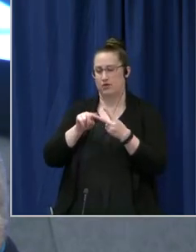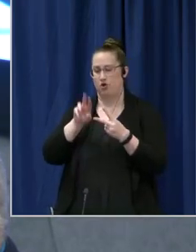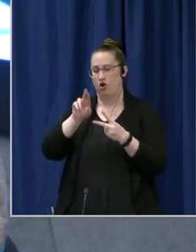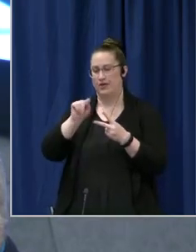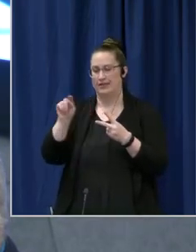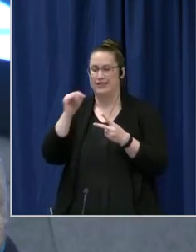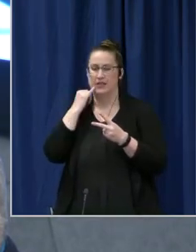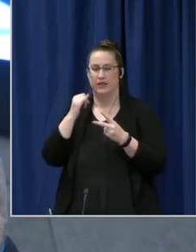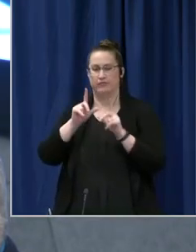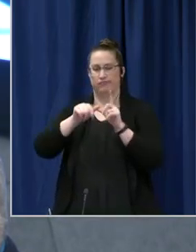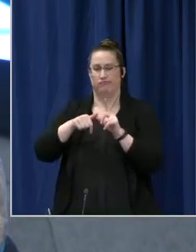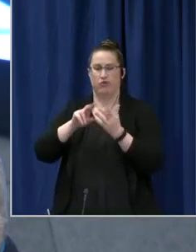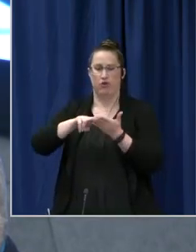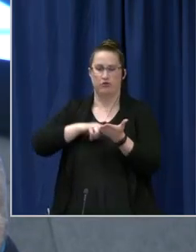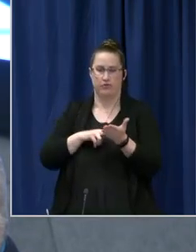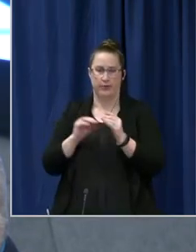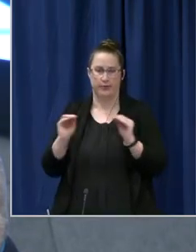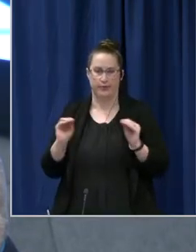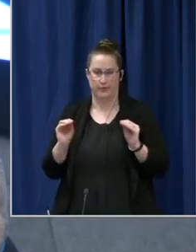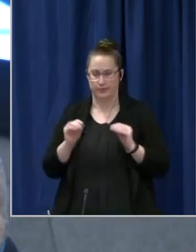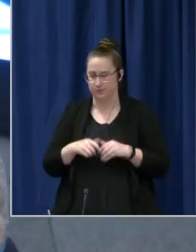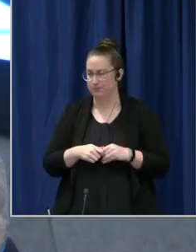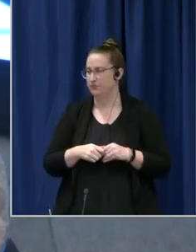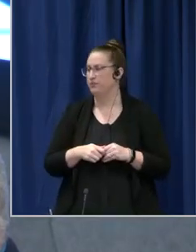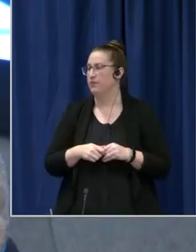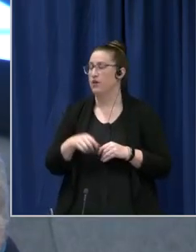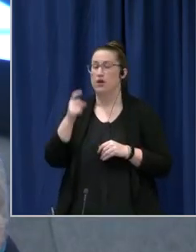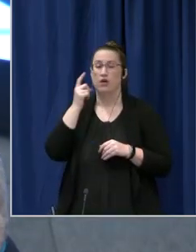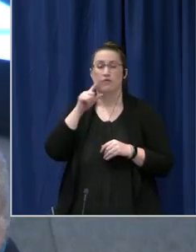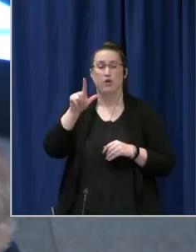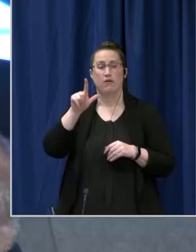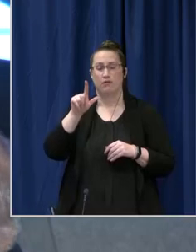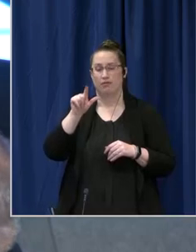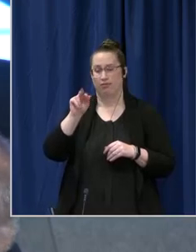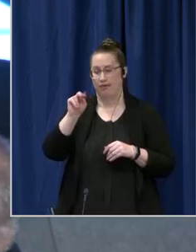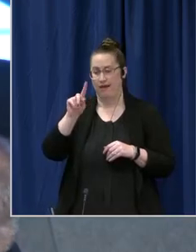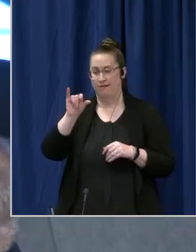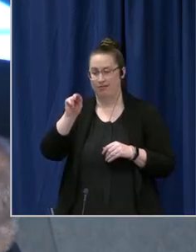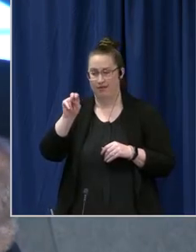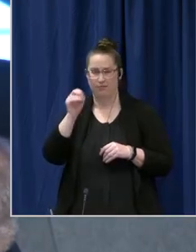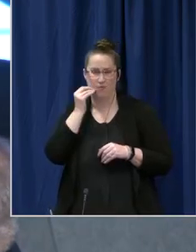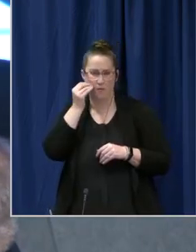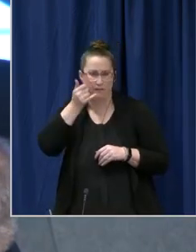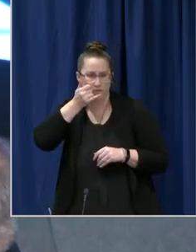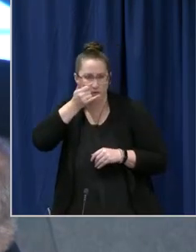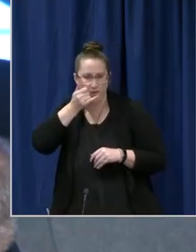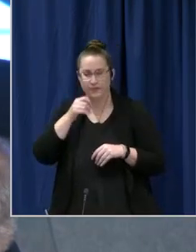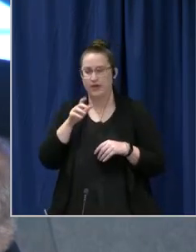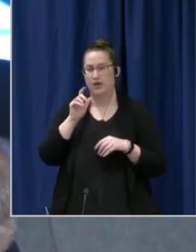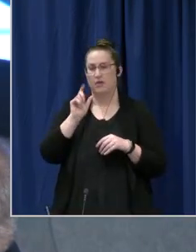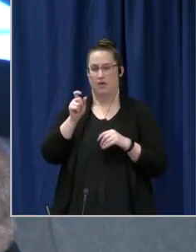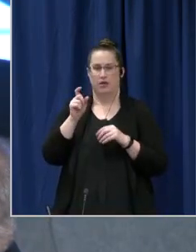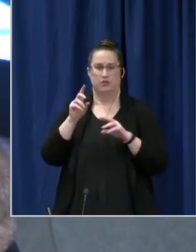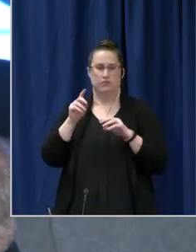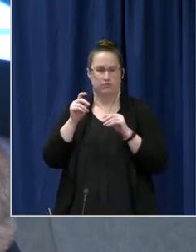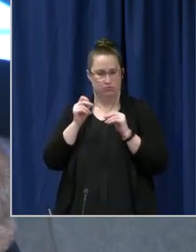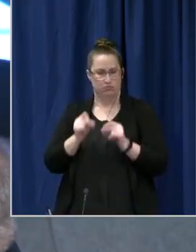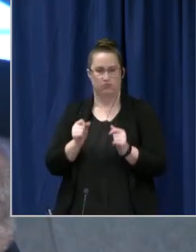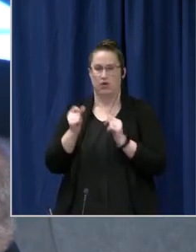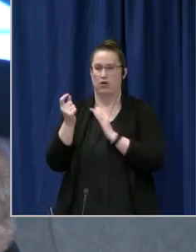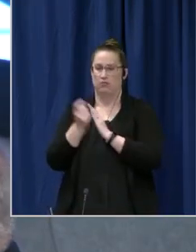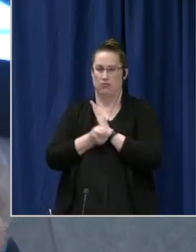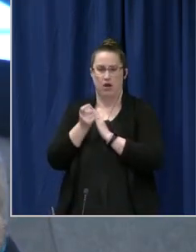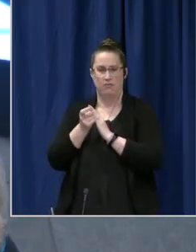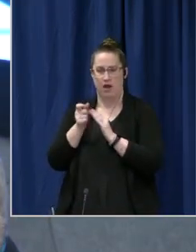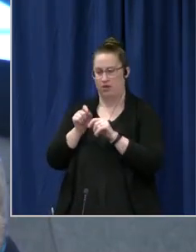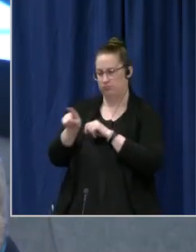service contract with your provider. For landline, landline providers have to provide automatic dispatchable location. That's that